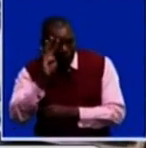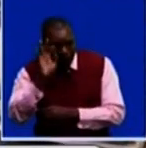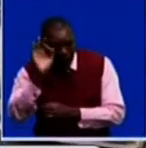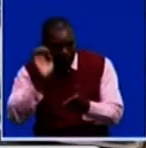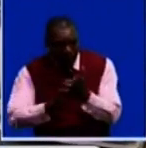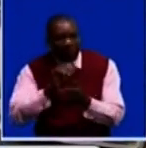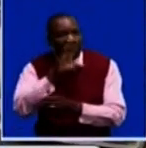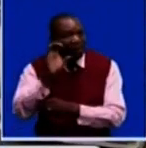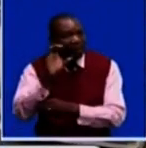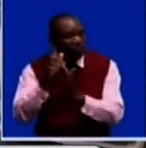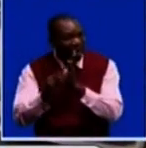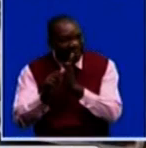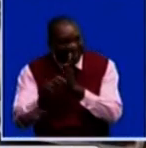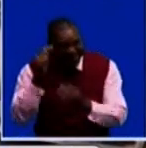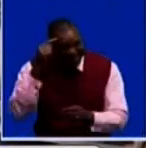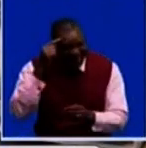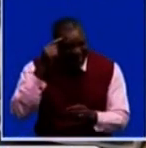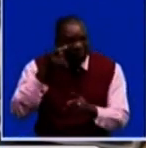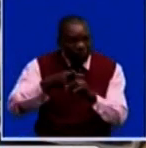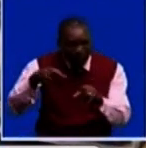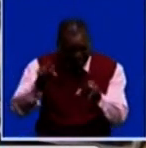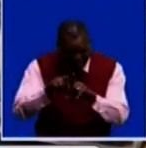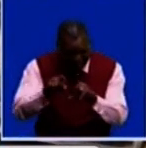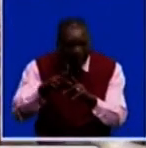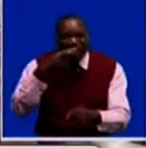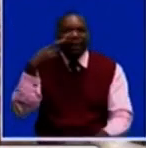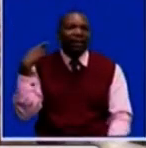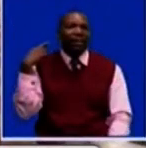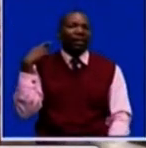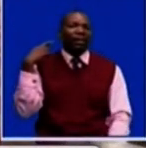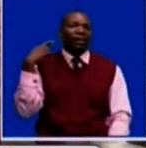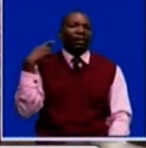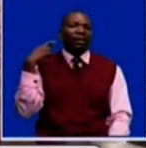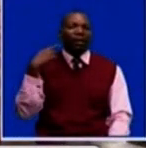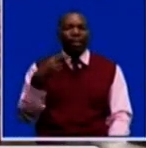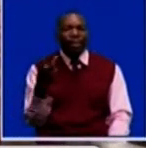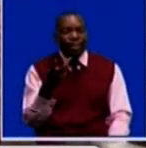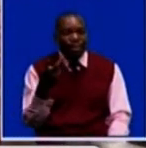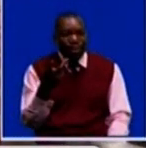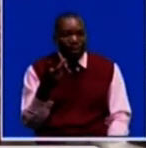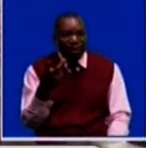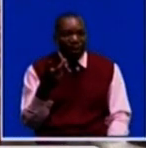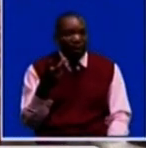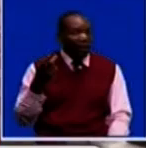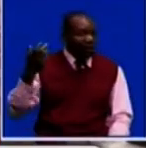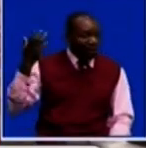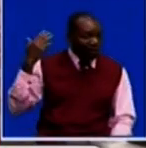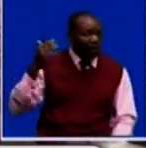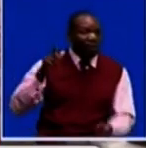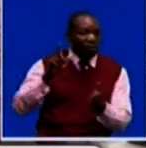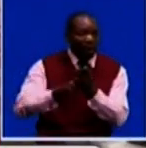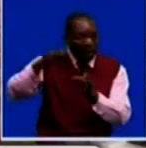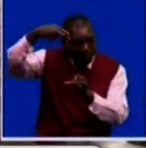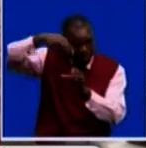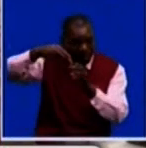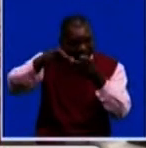149,500 kwacha suspected to have been stolen from the casino. The suspects are also behind the robbery that happened at Lusaka Petroleum